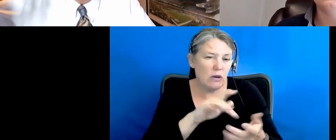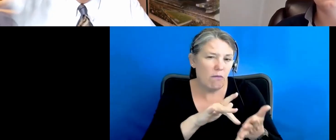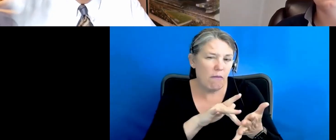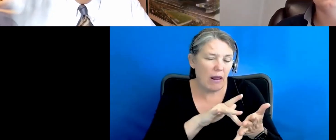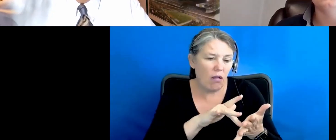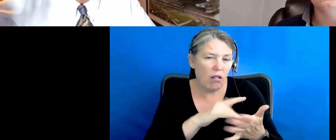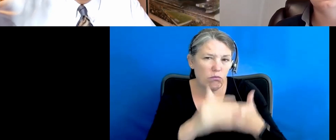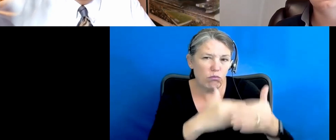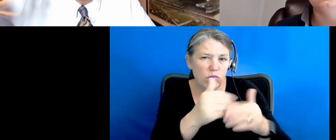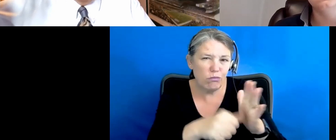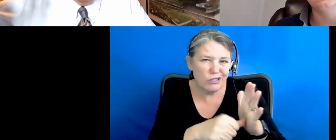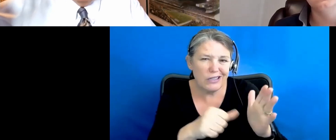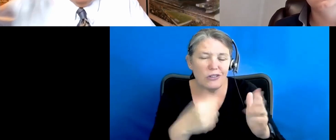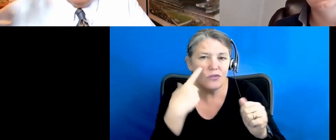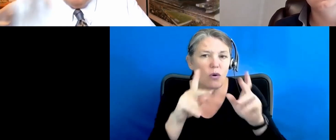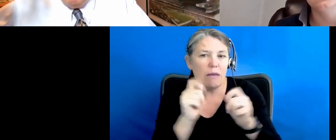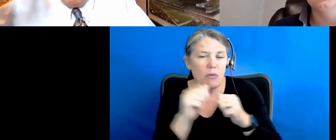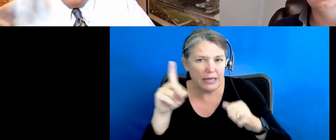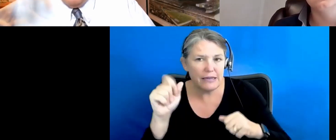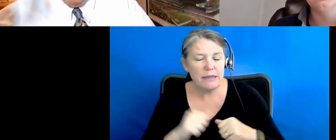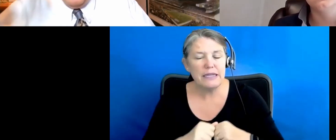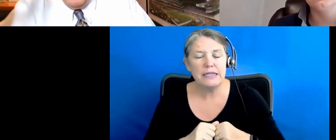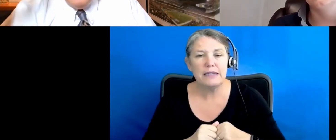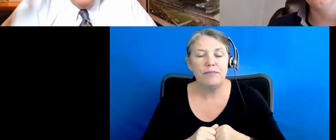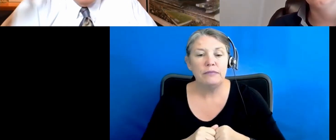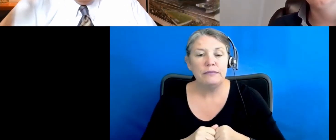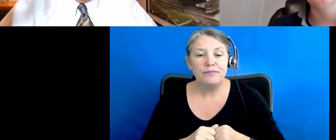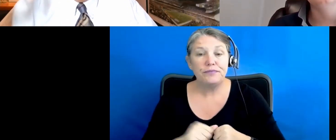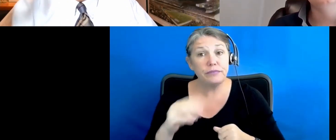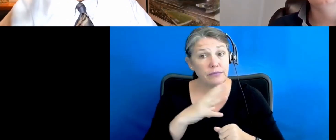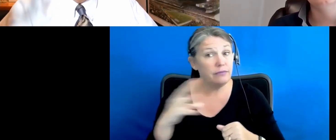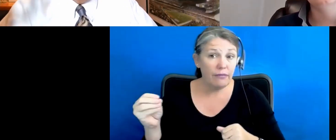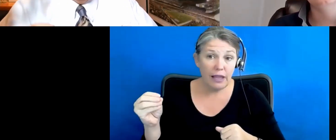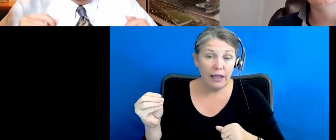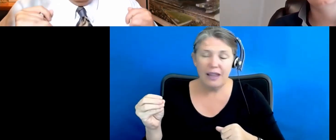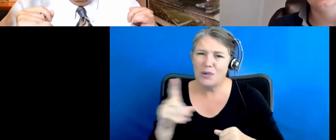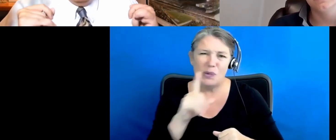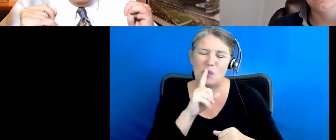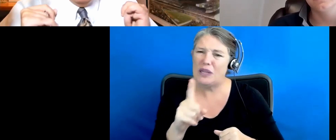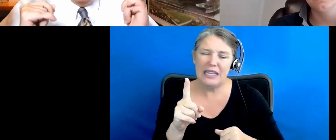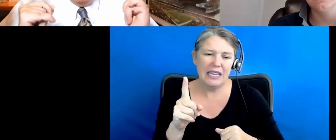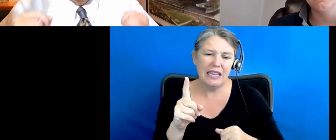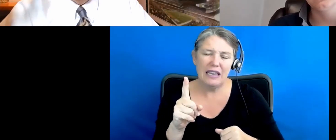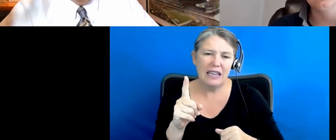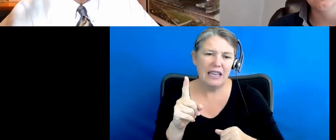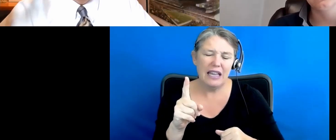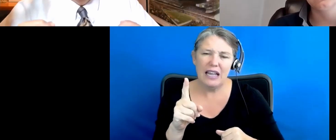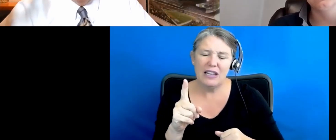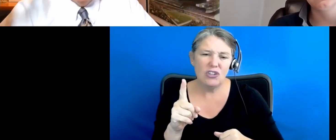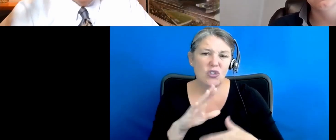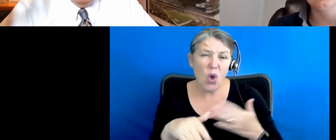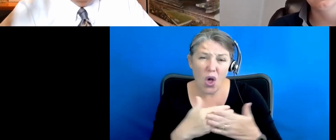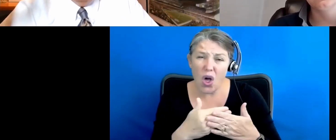performed for people with disabilities. And it just brings an all of